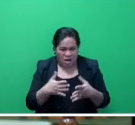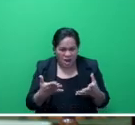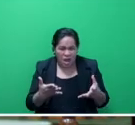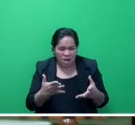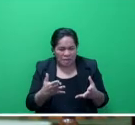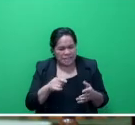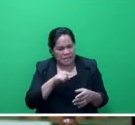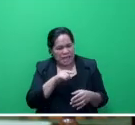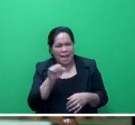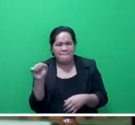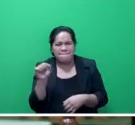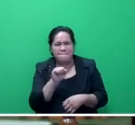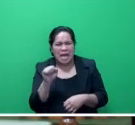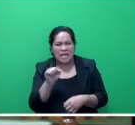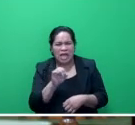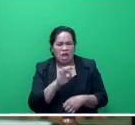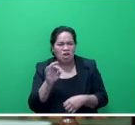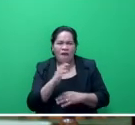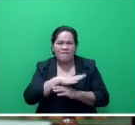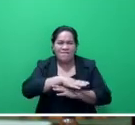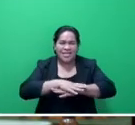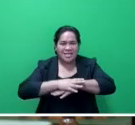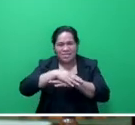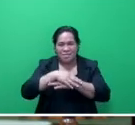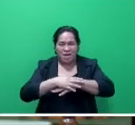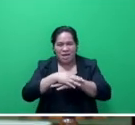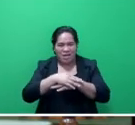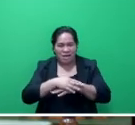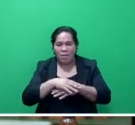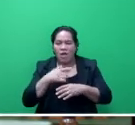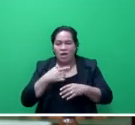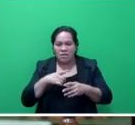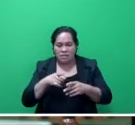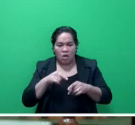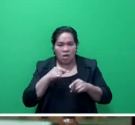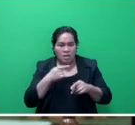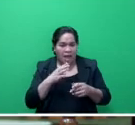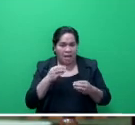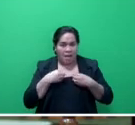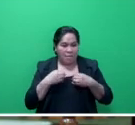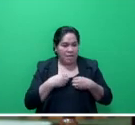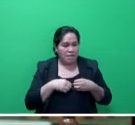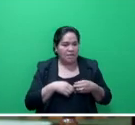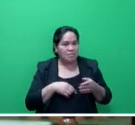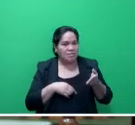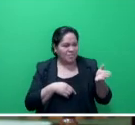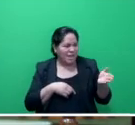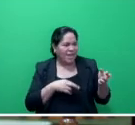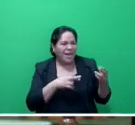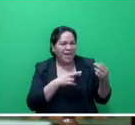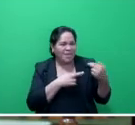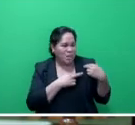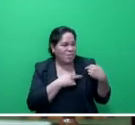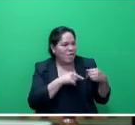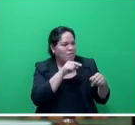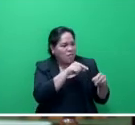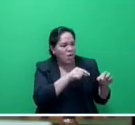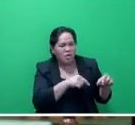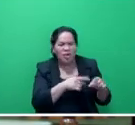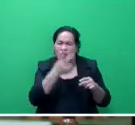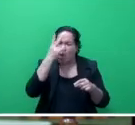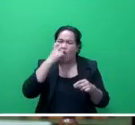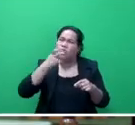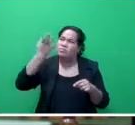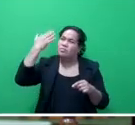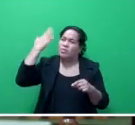not very flexible in respect of the manner in which the routes actually have been or were allocated literally decades ago.